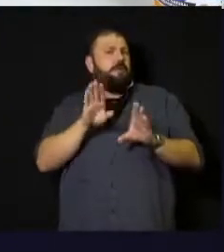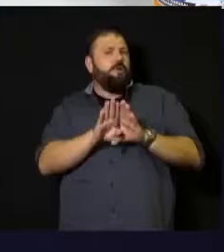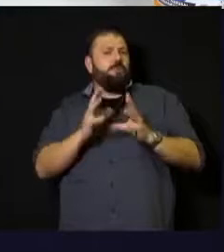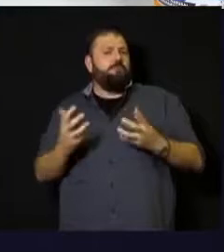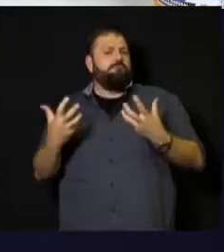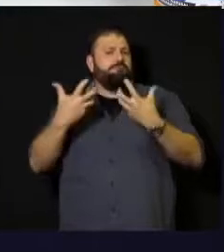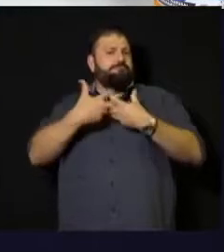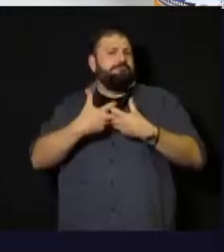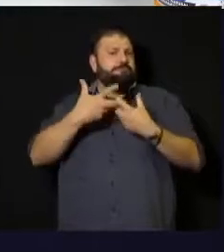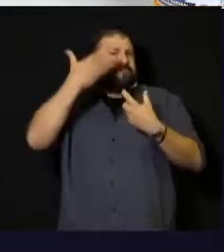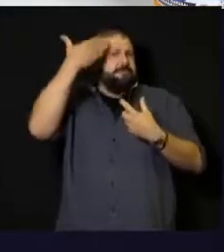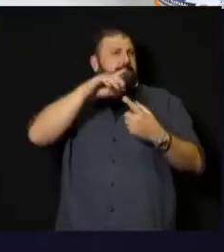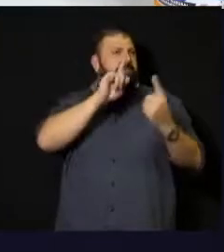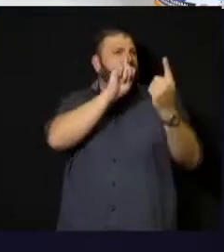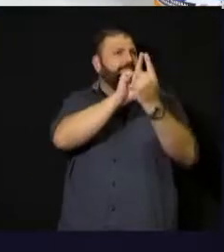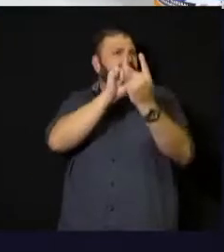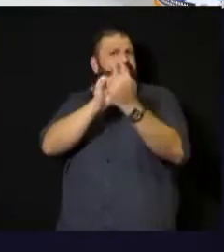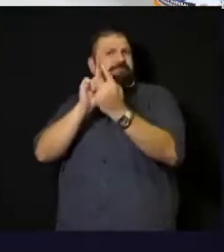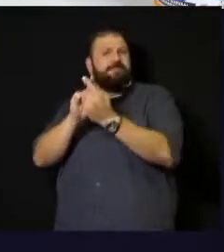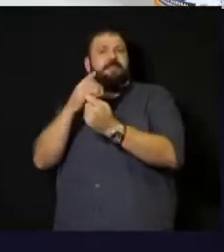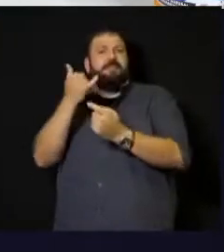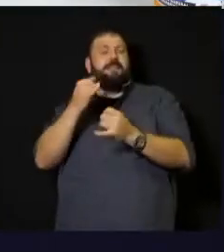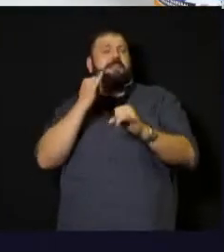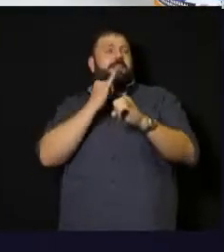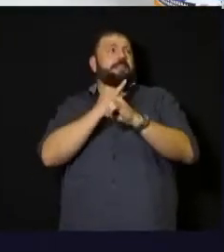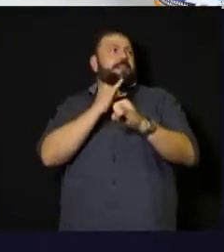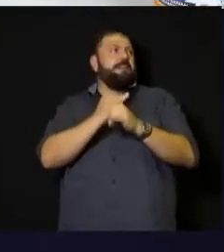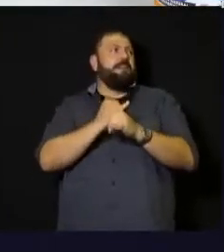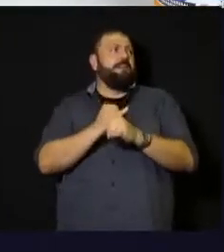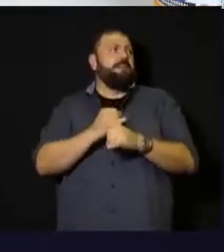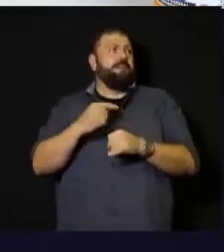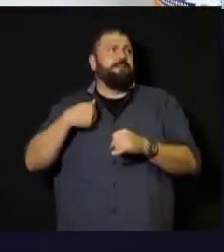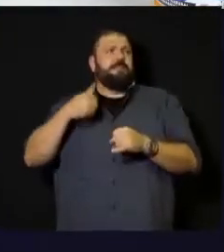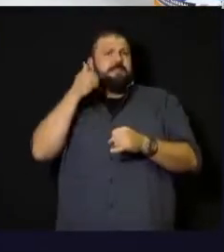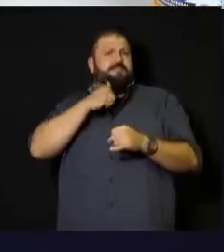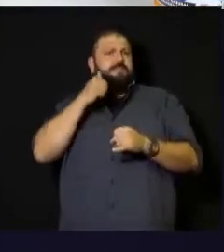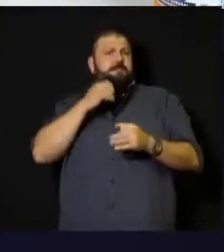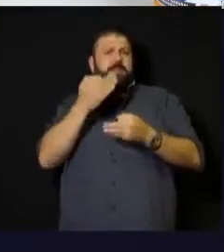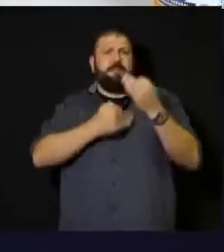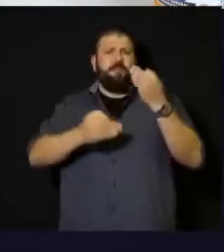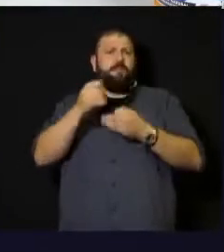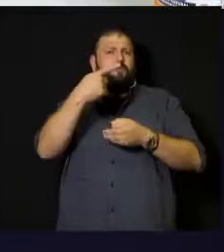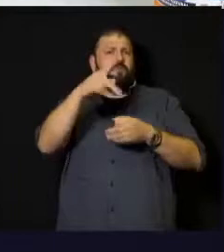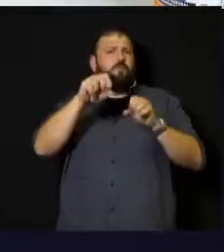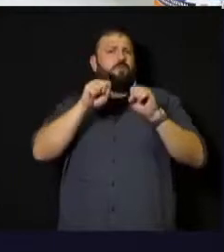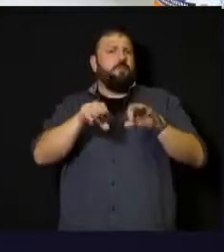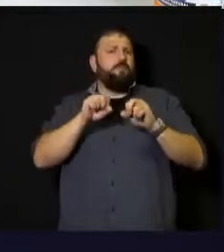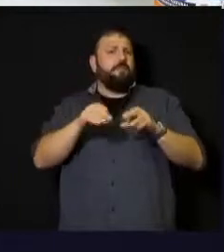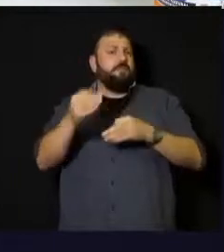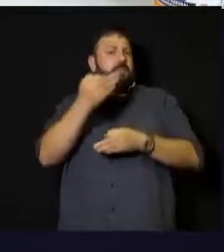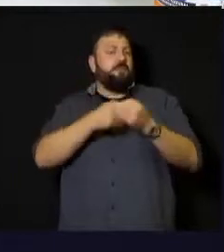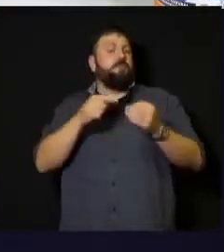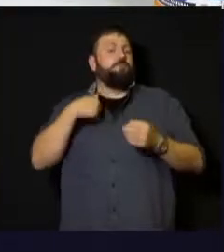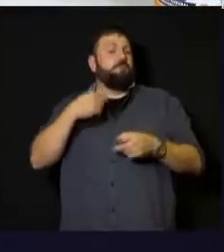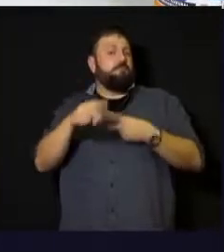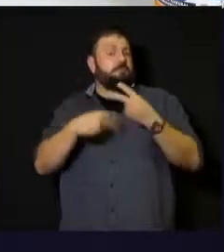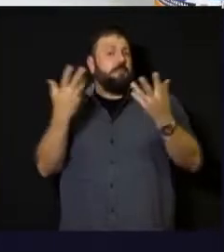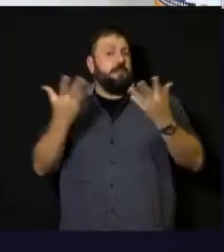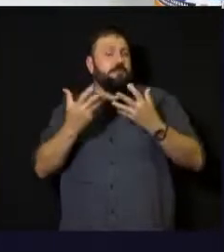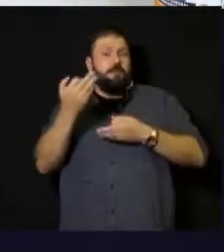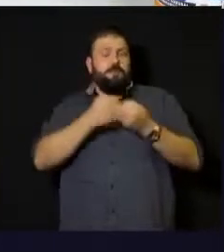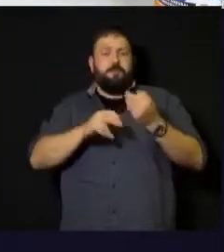of mixing virtual with face to face. And so imagine we have the virtual part, your office, you're going to have, if you're going to